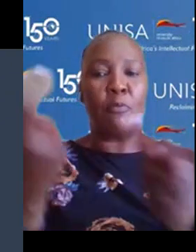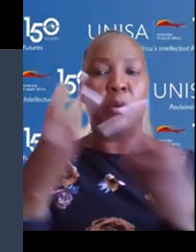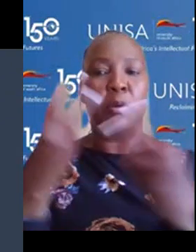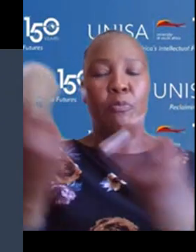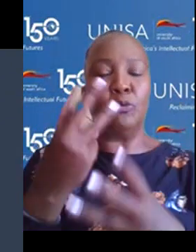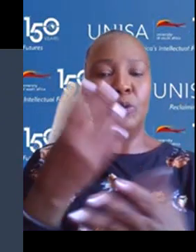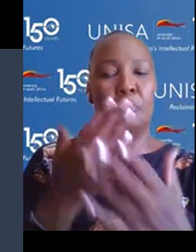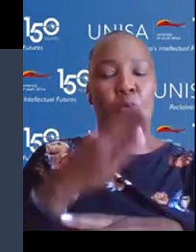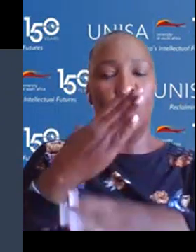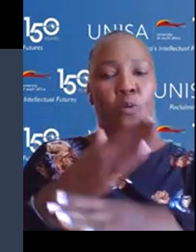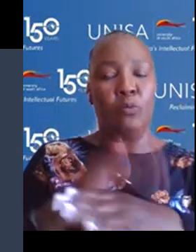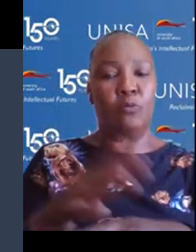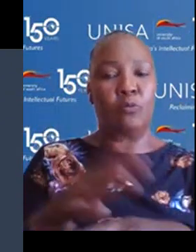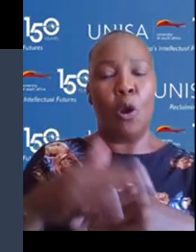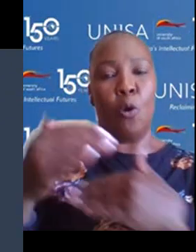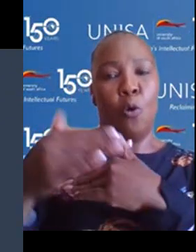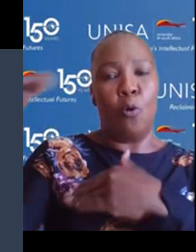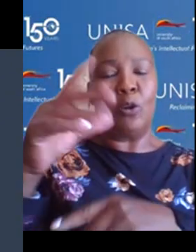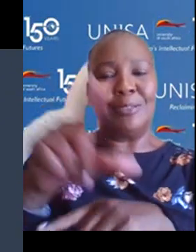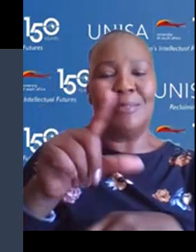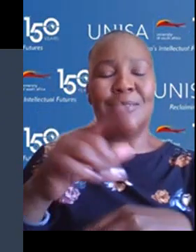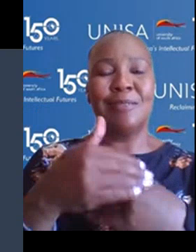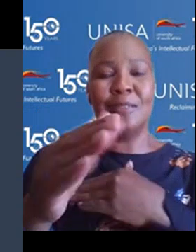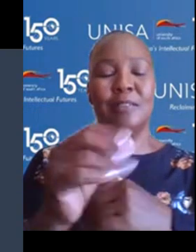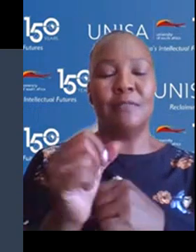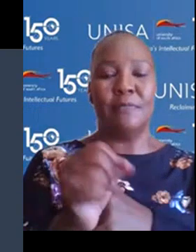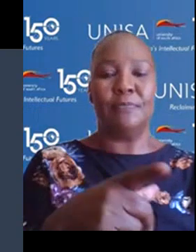able to work over long distances.